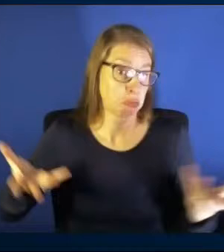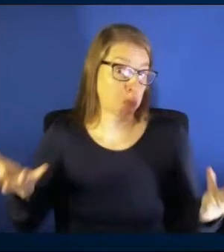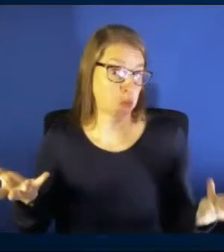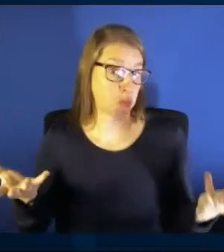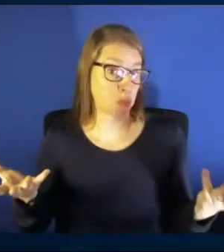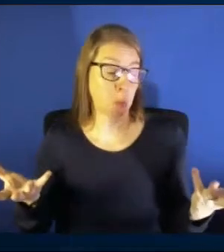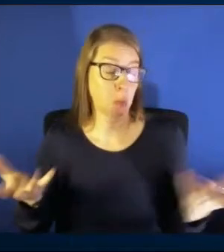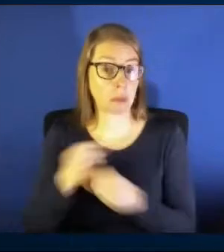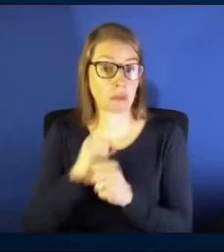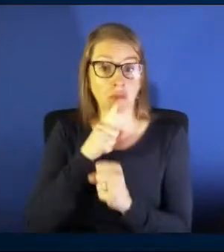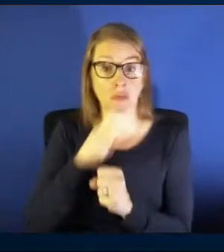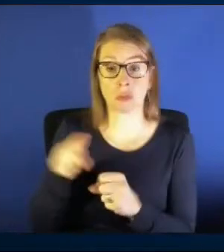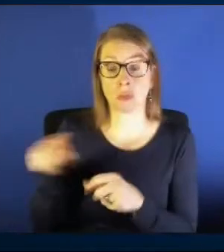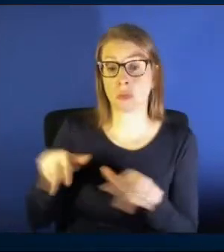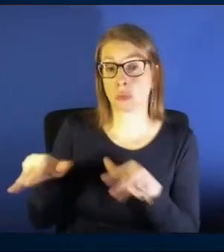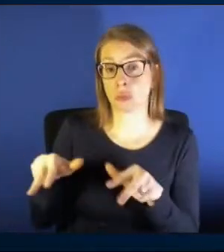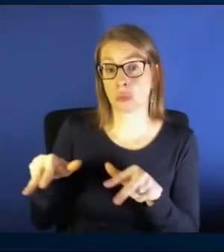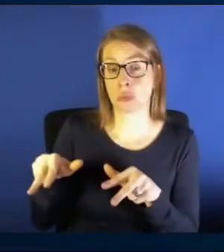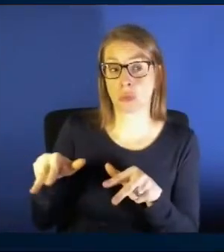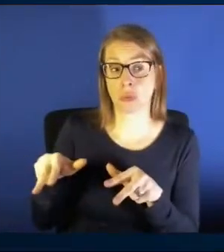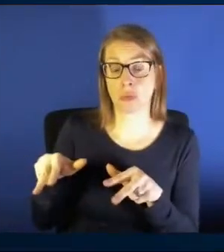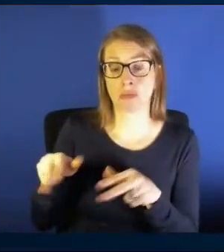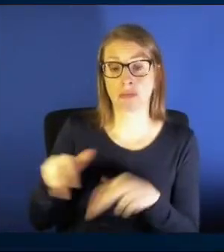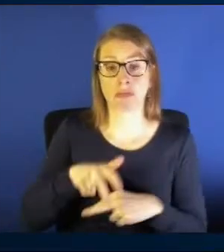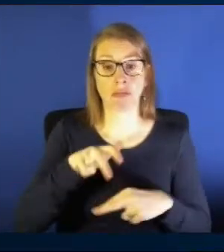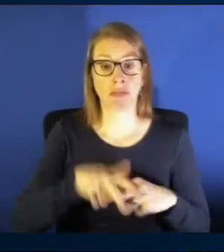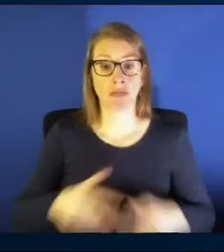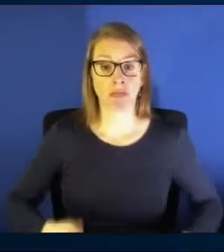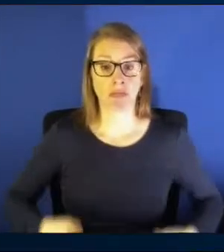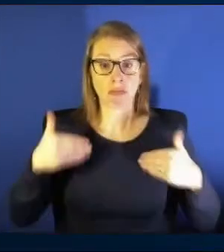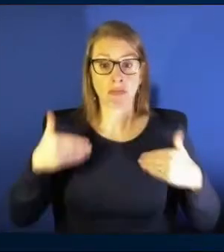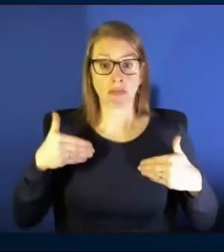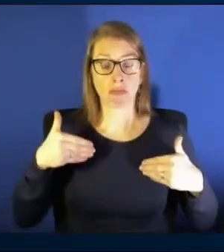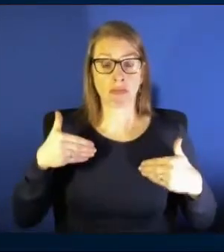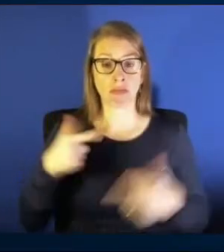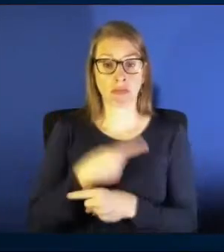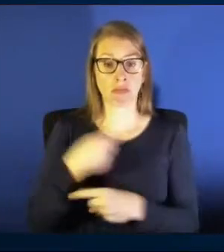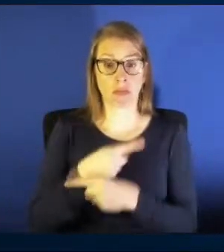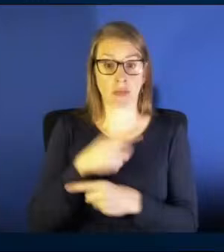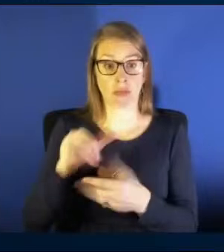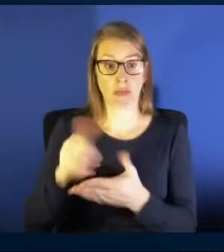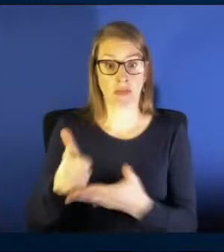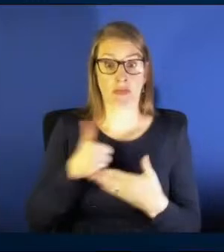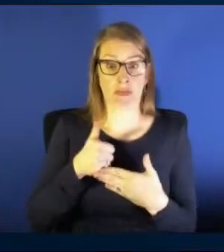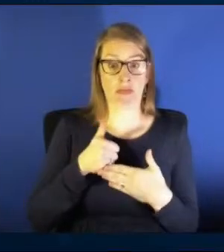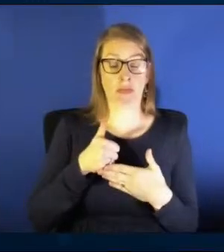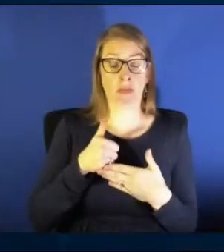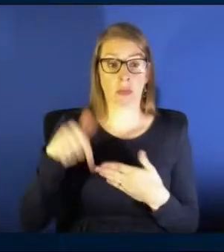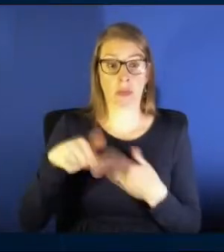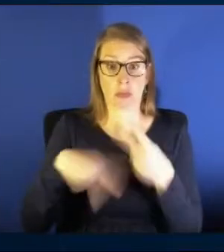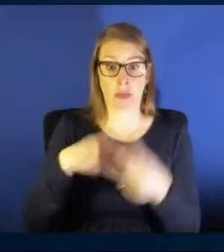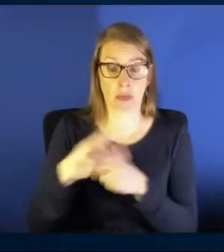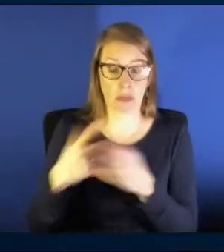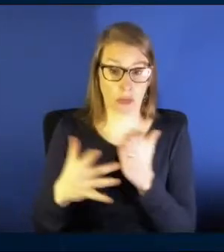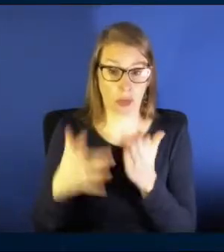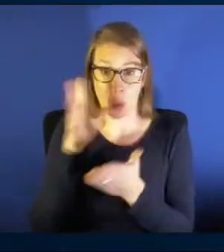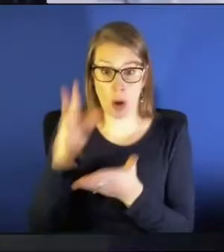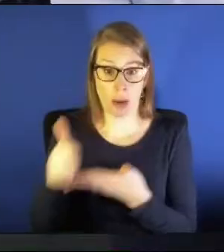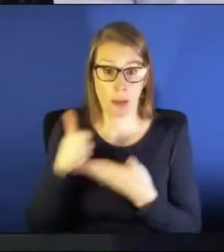that you're walking and sitting up straight and properly, would that help at all? Would this type of technology help with just other sports other than